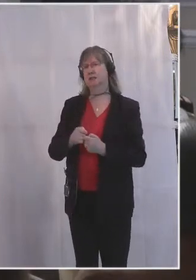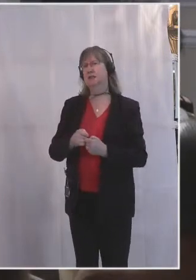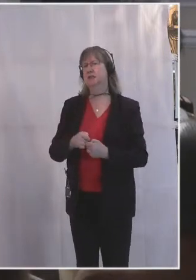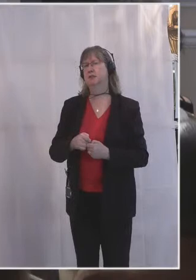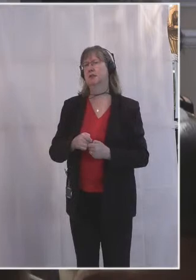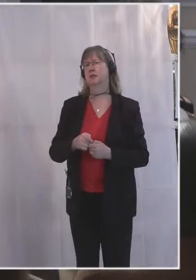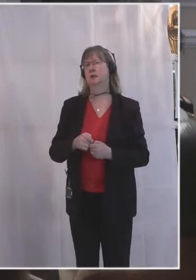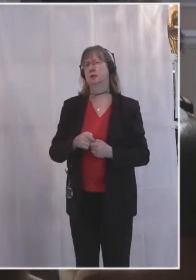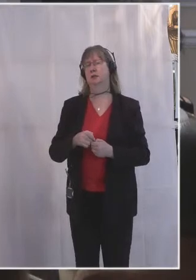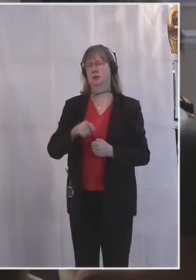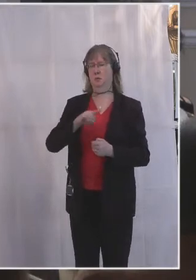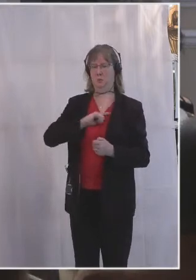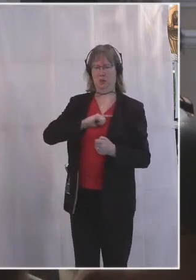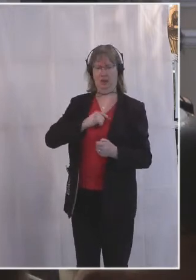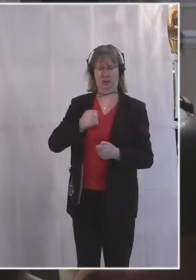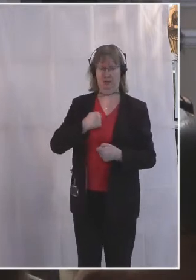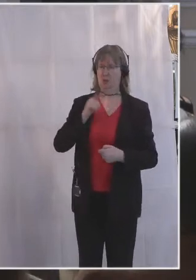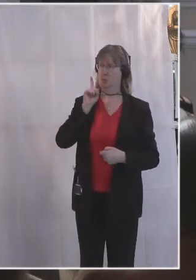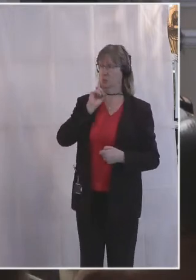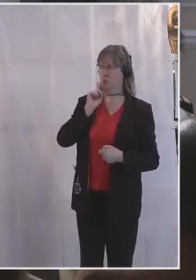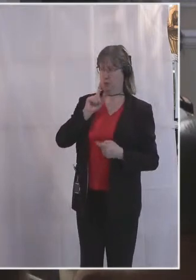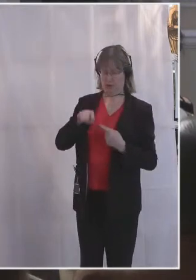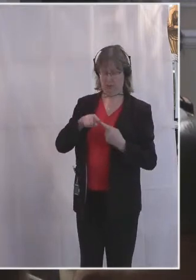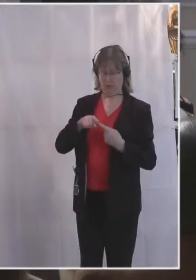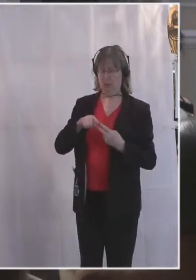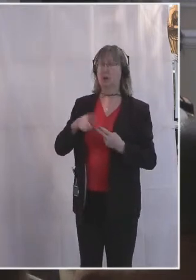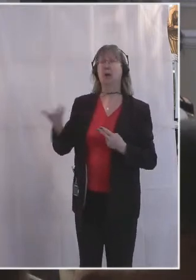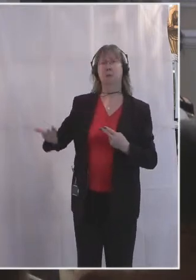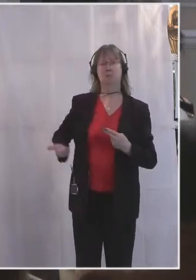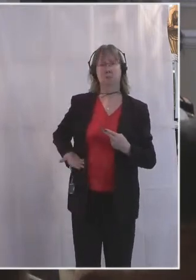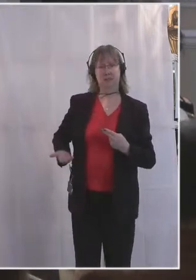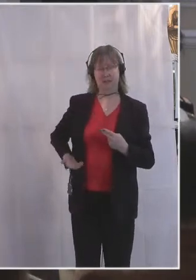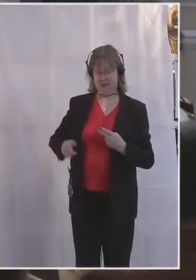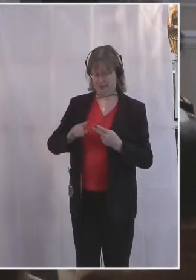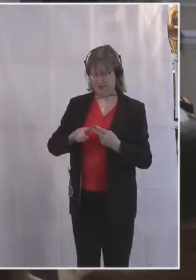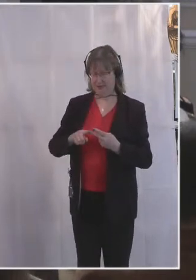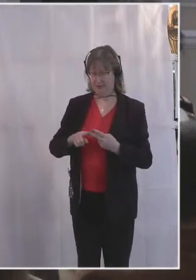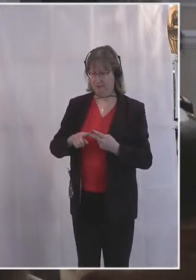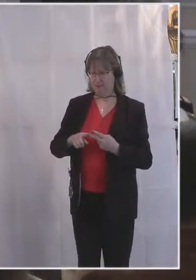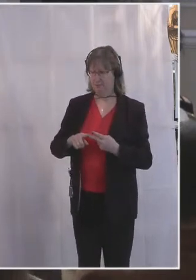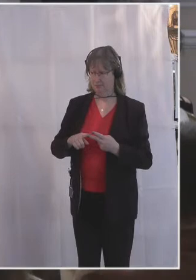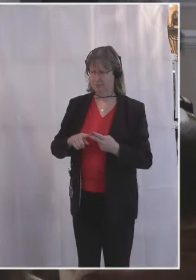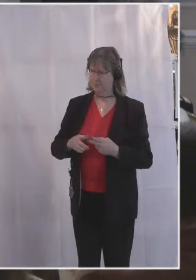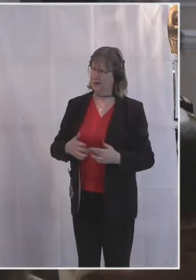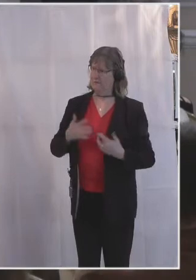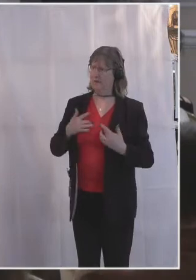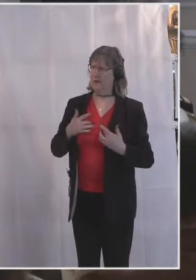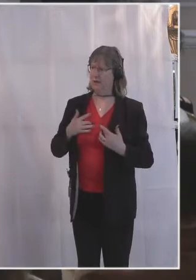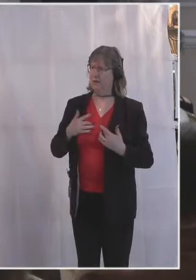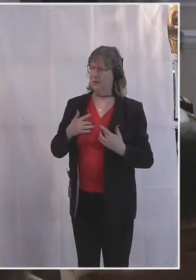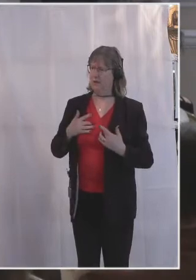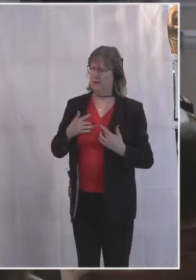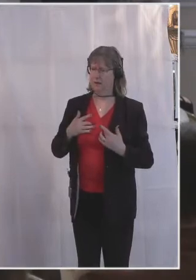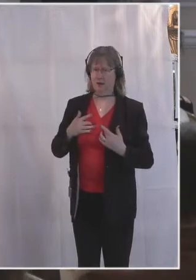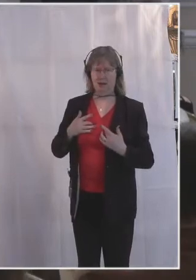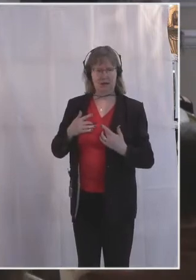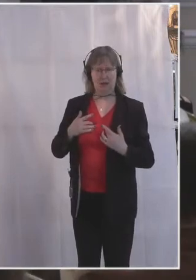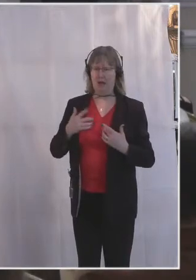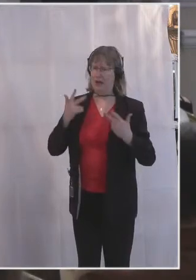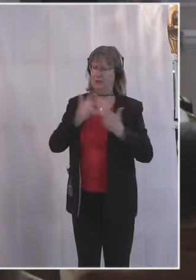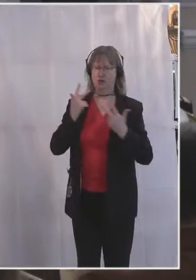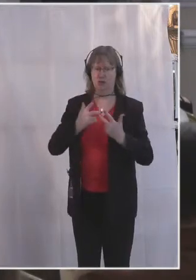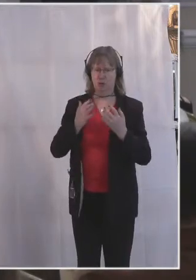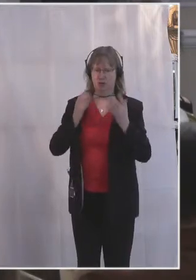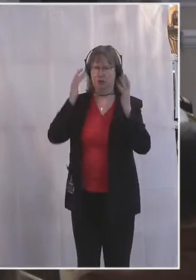of being a woman within this space. I certainly kind of overanalyze things. I